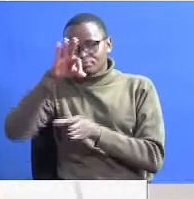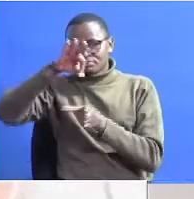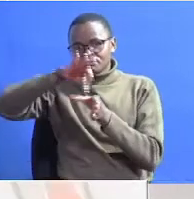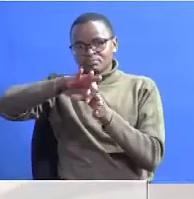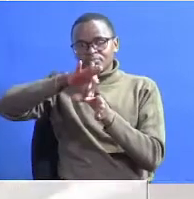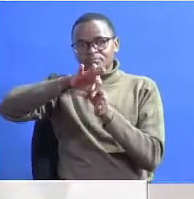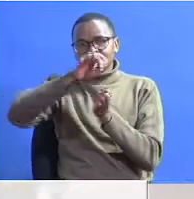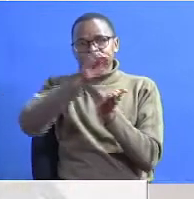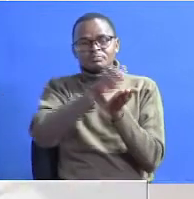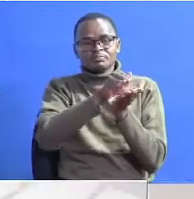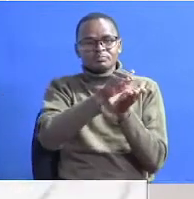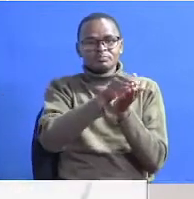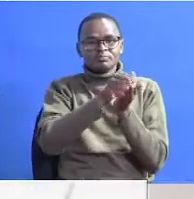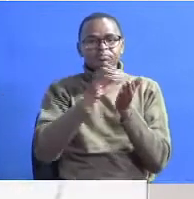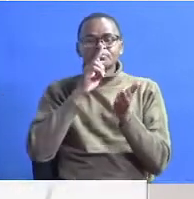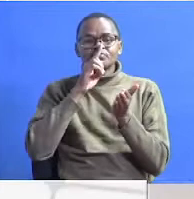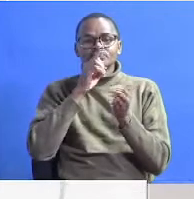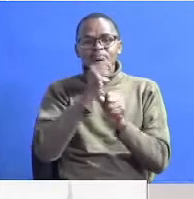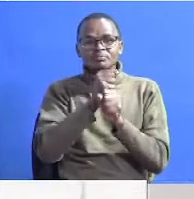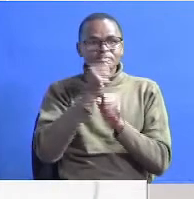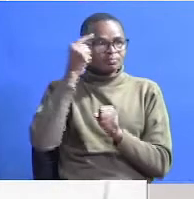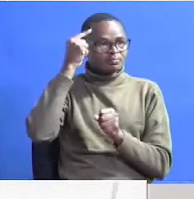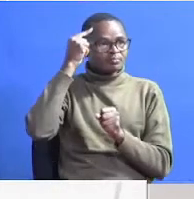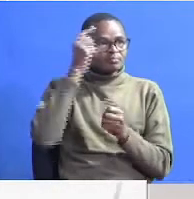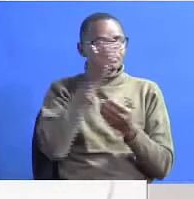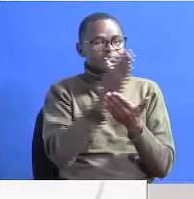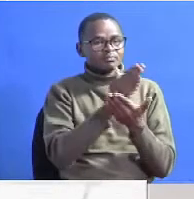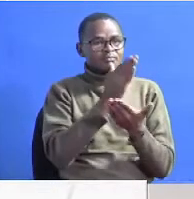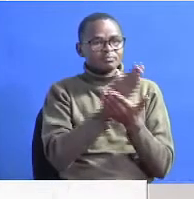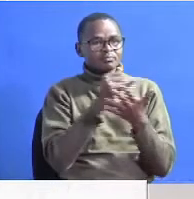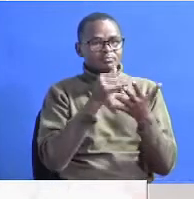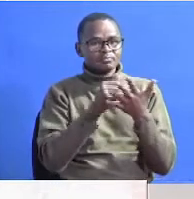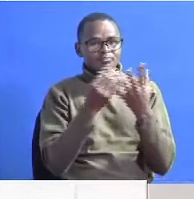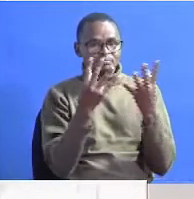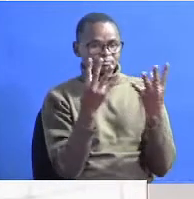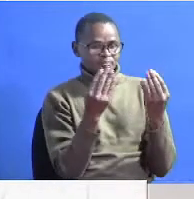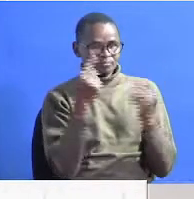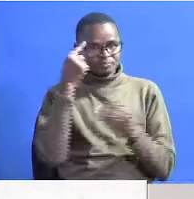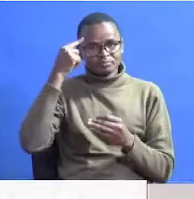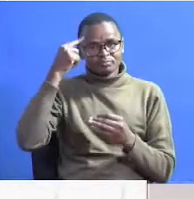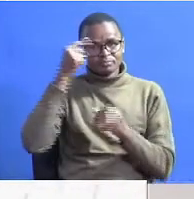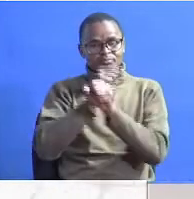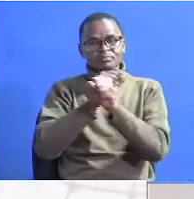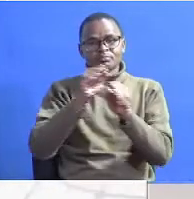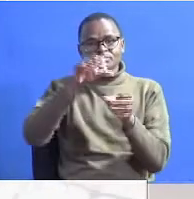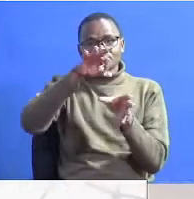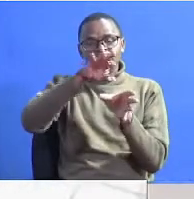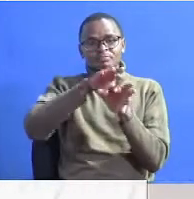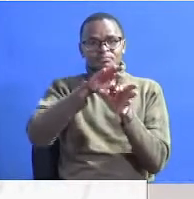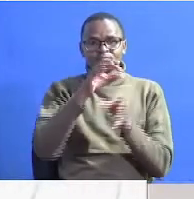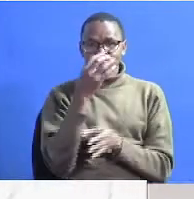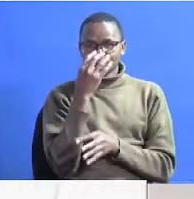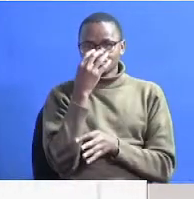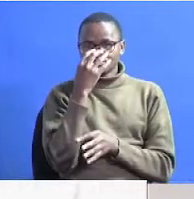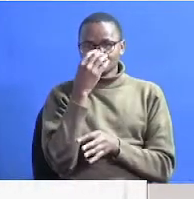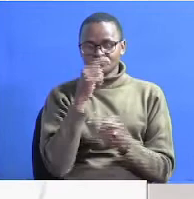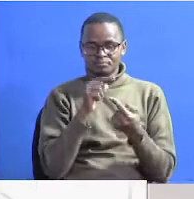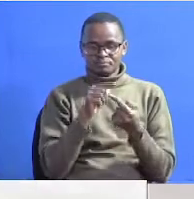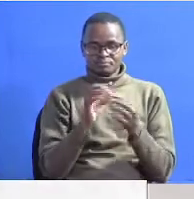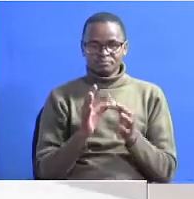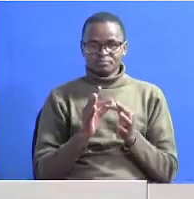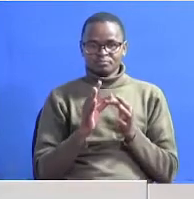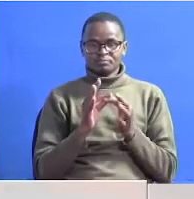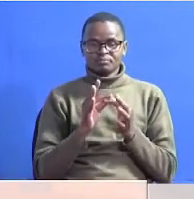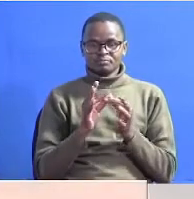election petition. So do you think really it will be an easy task for the President-elect Dr. William Ruto to